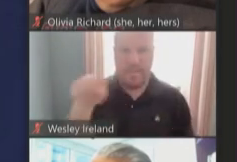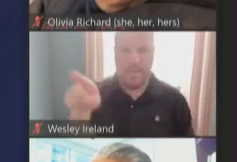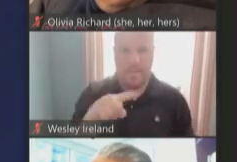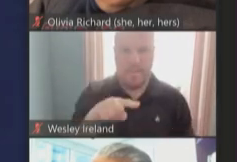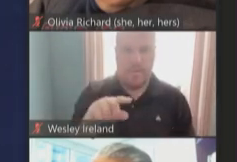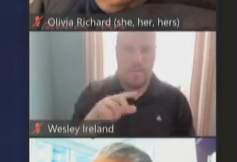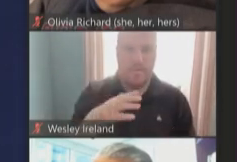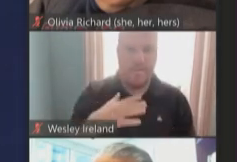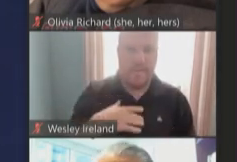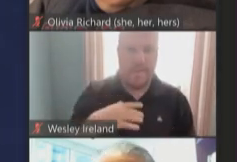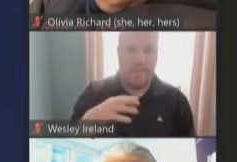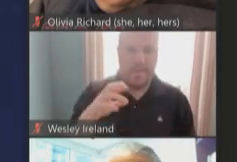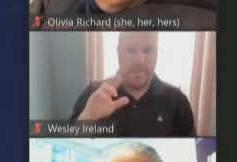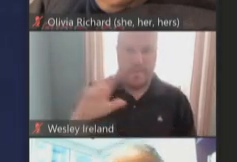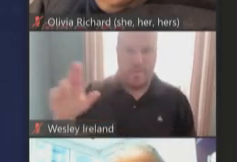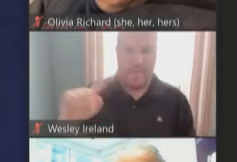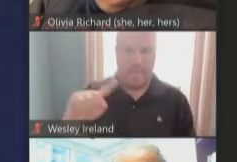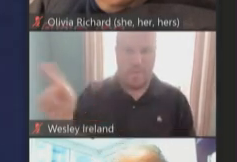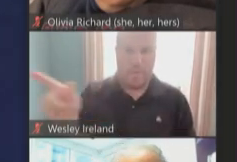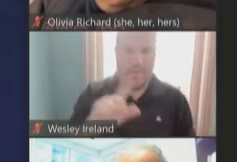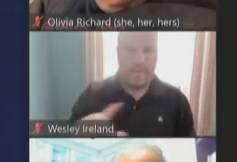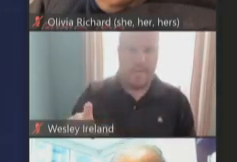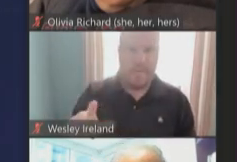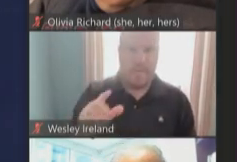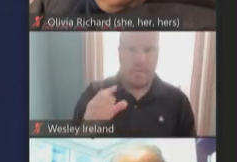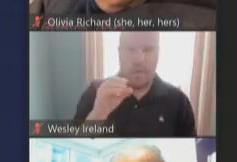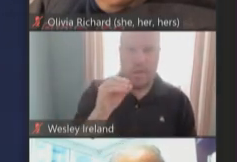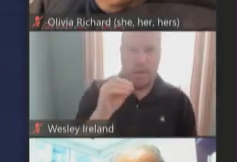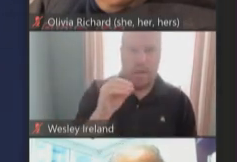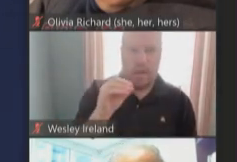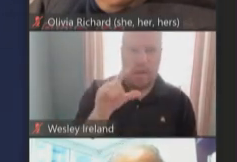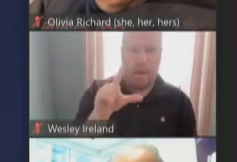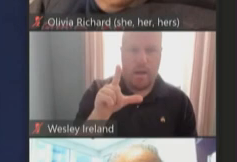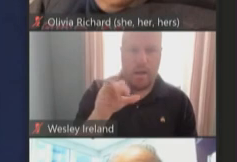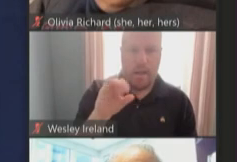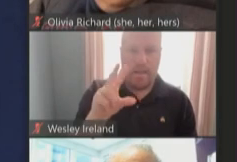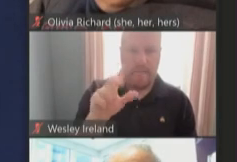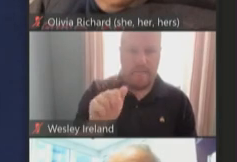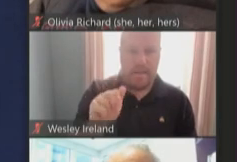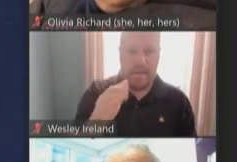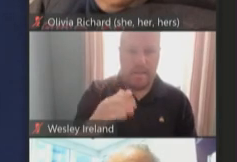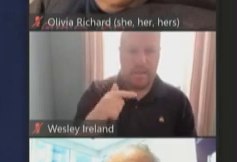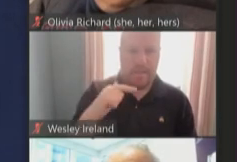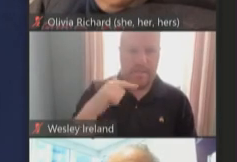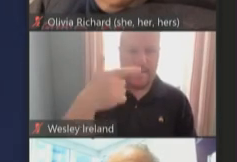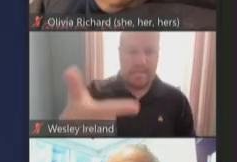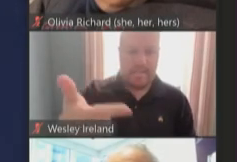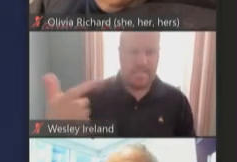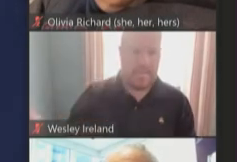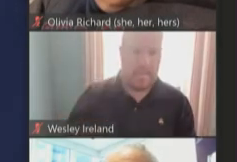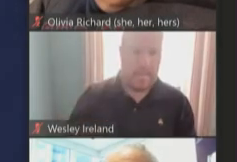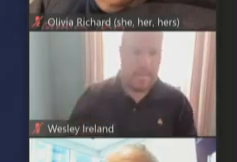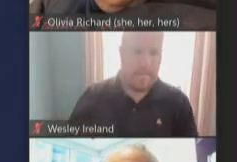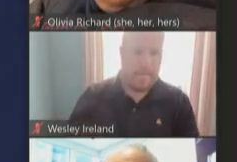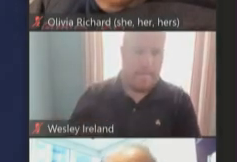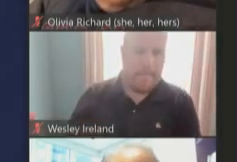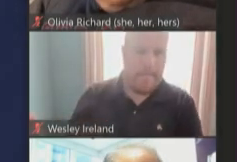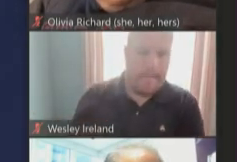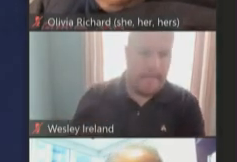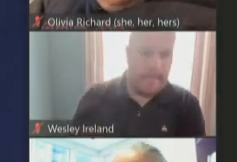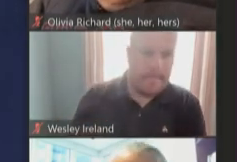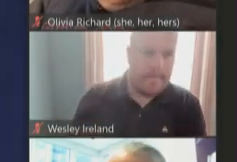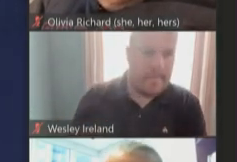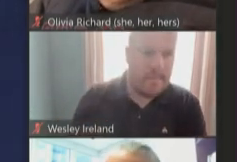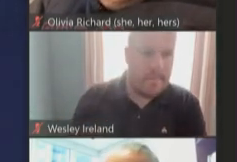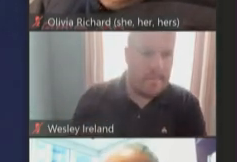I'm looking next for, on my Zoom screen, and I see Olivia. So Olivia, why don't you go ahead